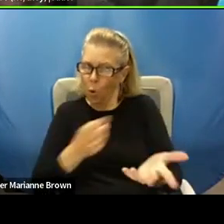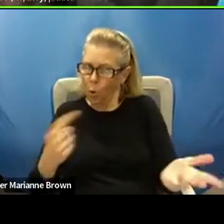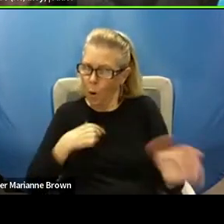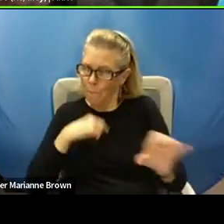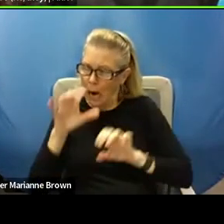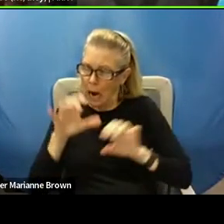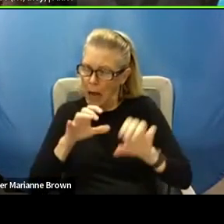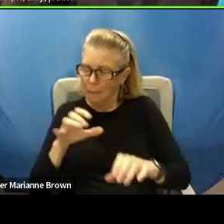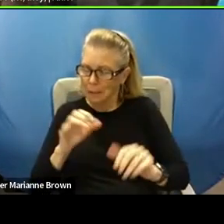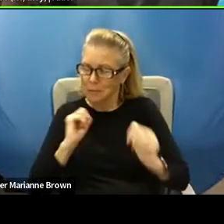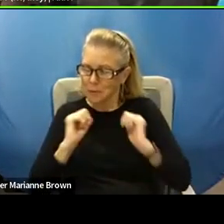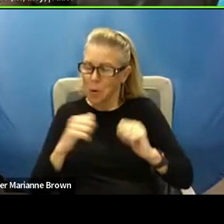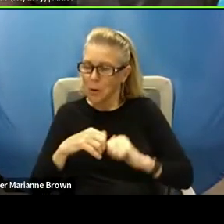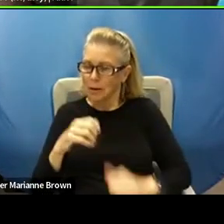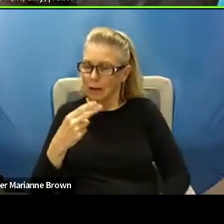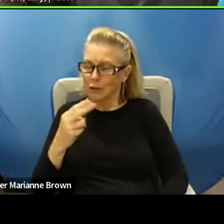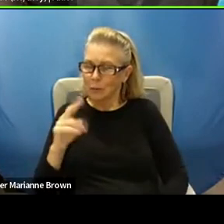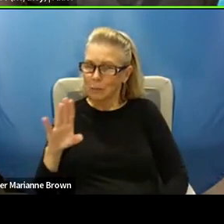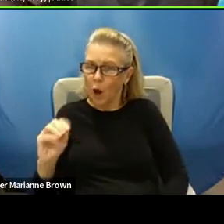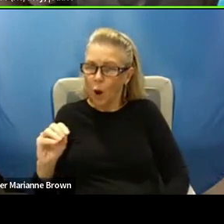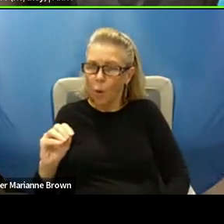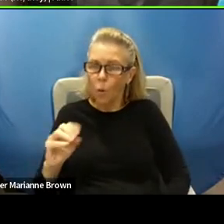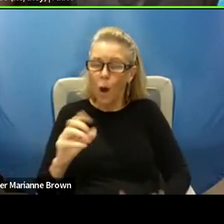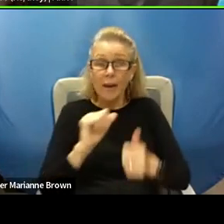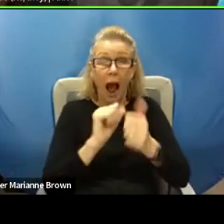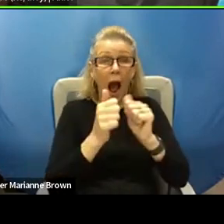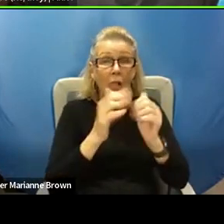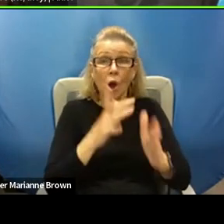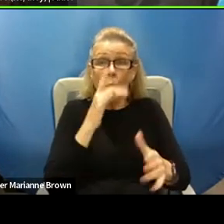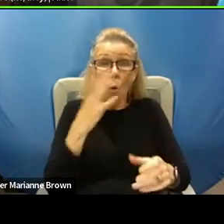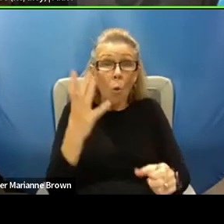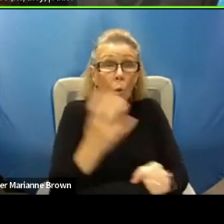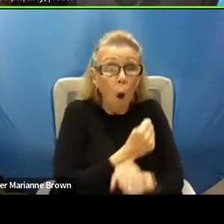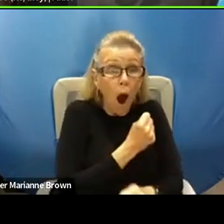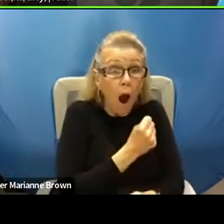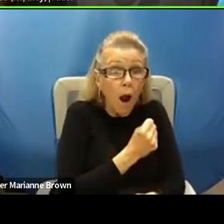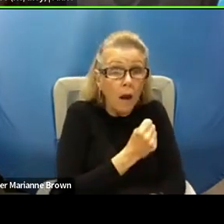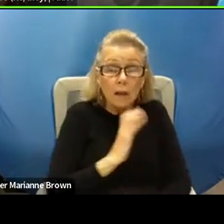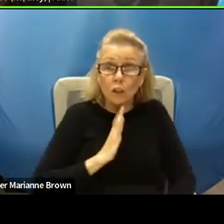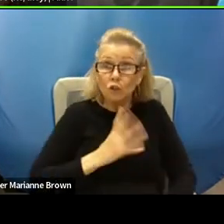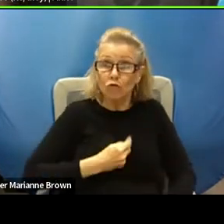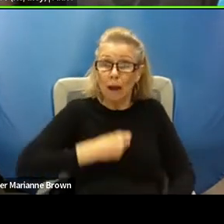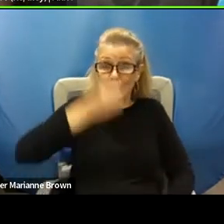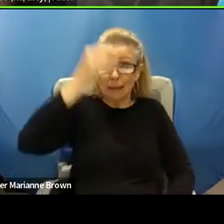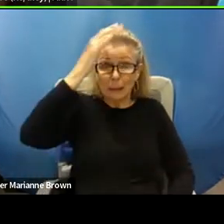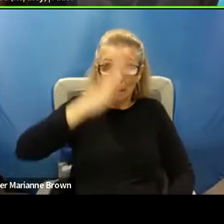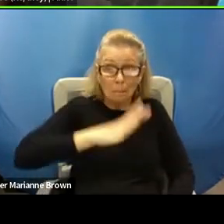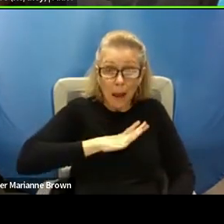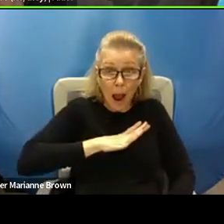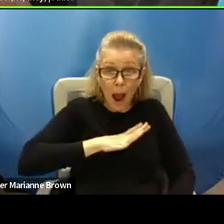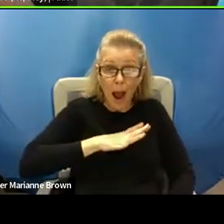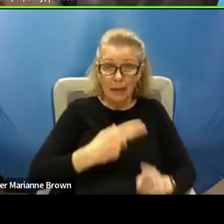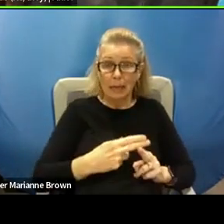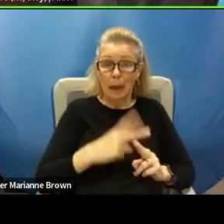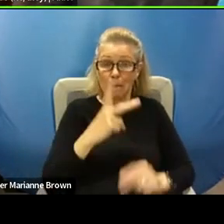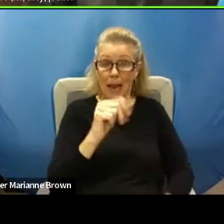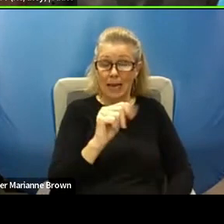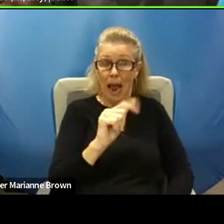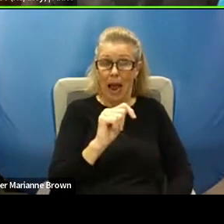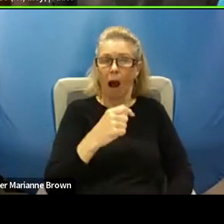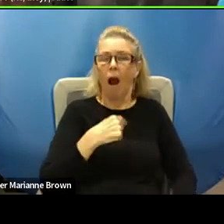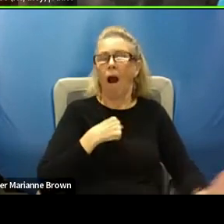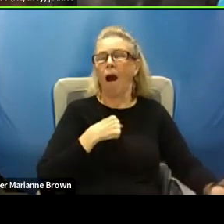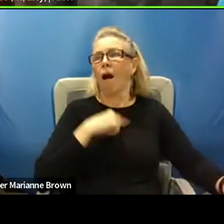say this, and the athlete that won is a trans man. His name is Kat. Big fan, and